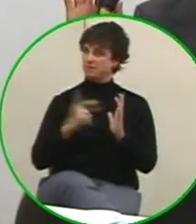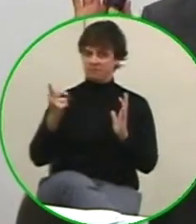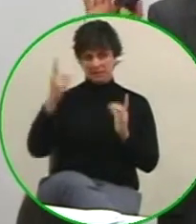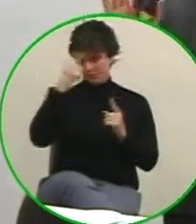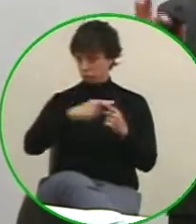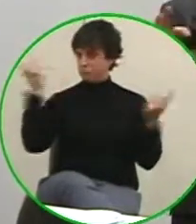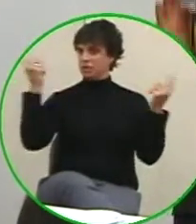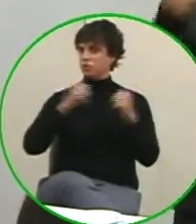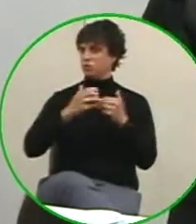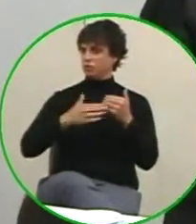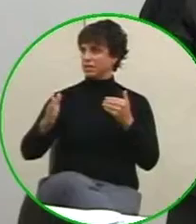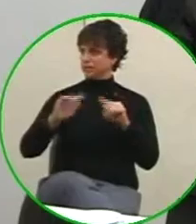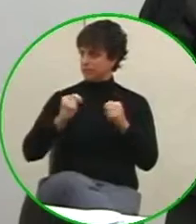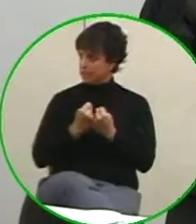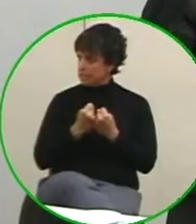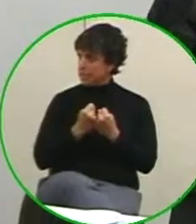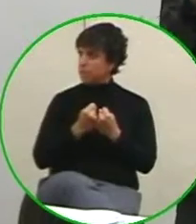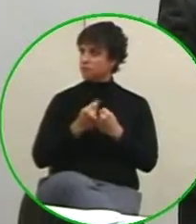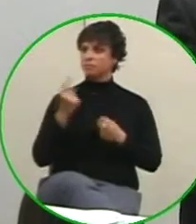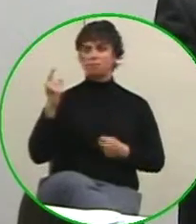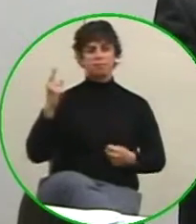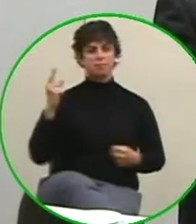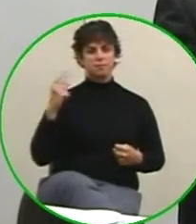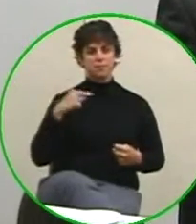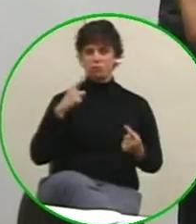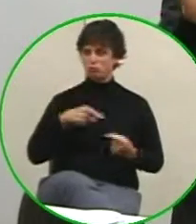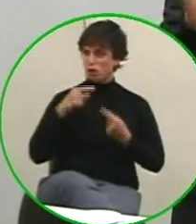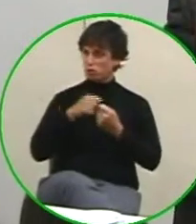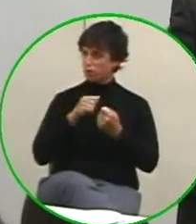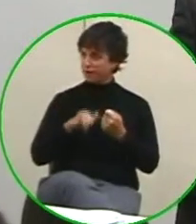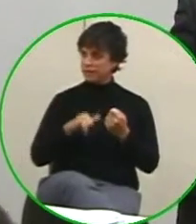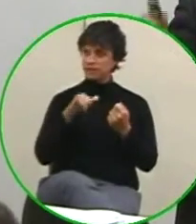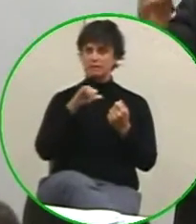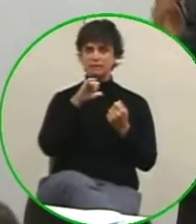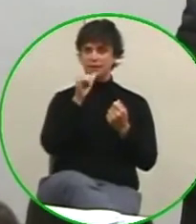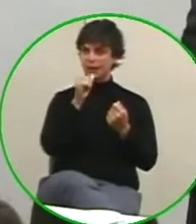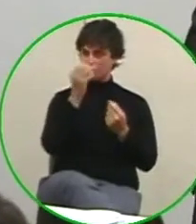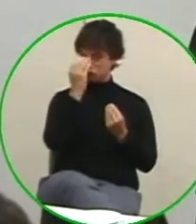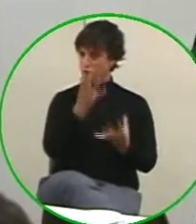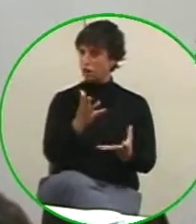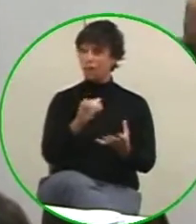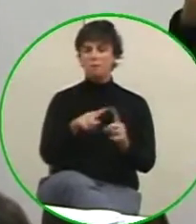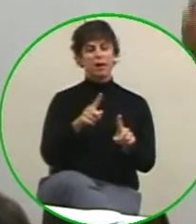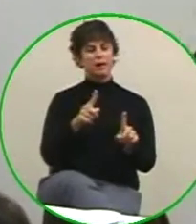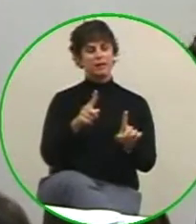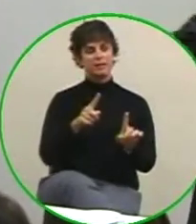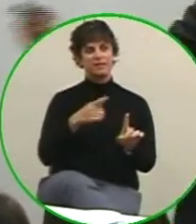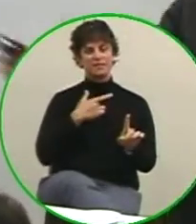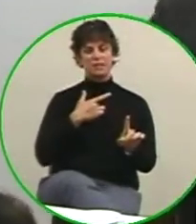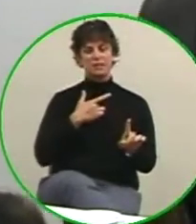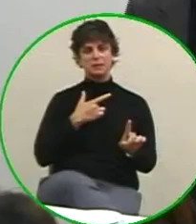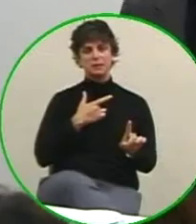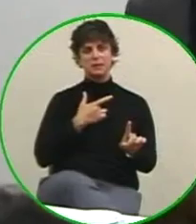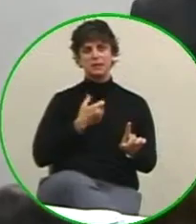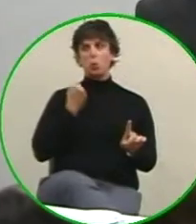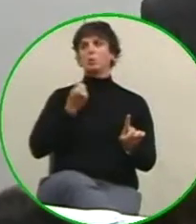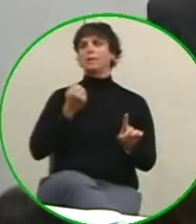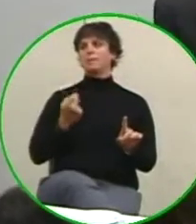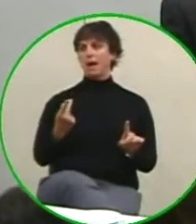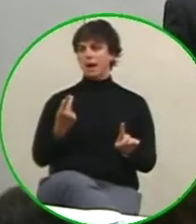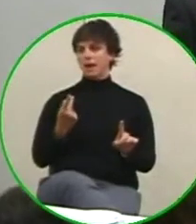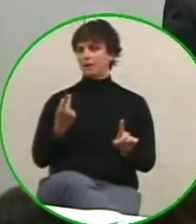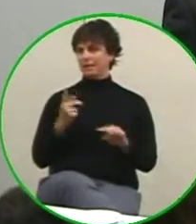with the rest of his team. He has struggled with this. He's not shared it, but it's something that's holding him back from moving.